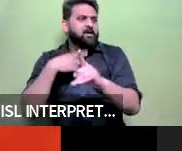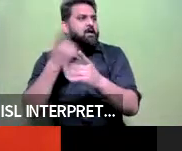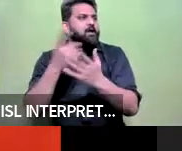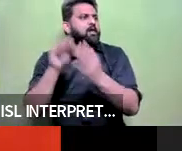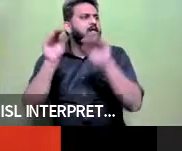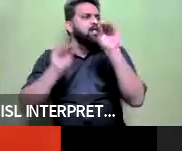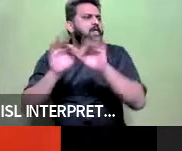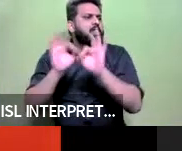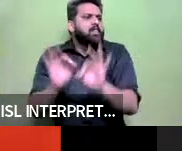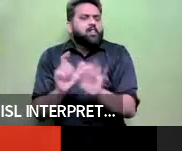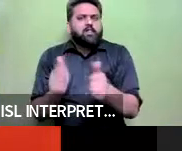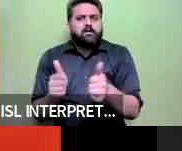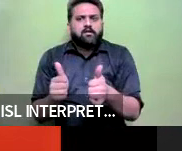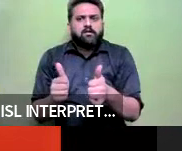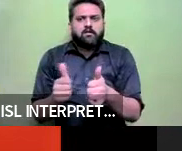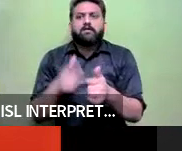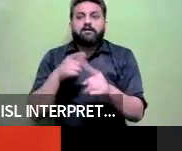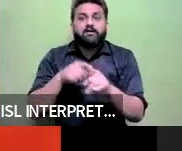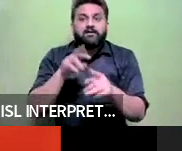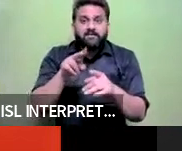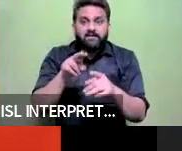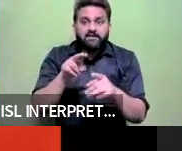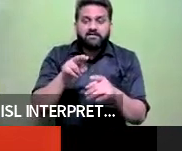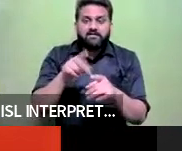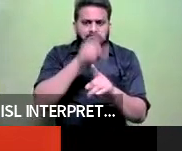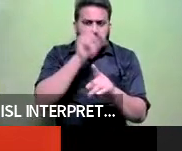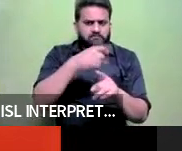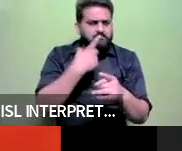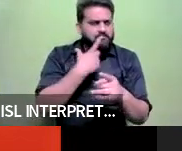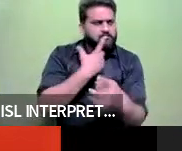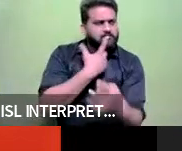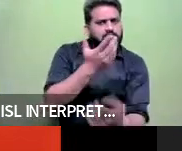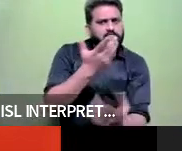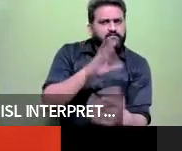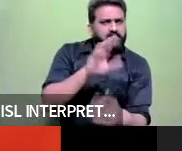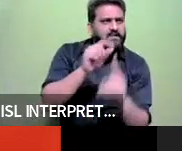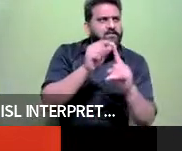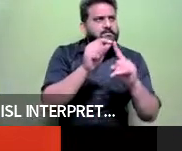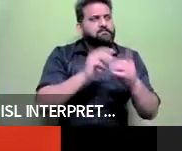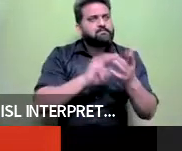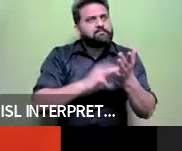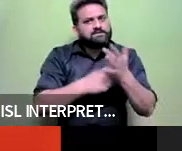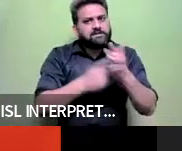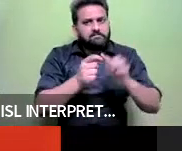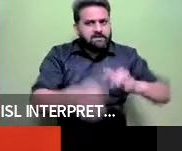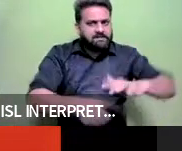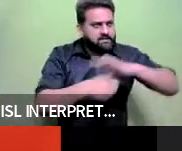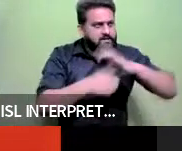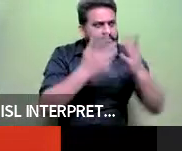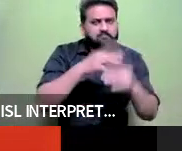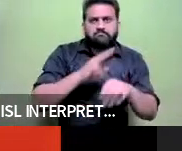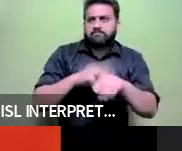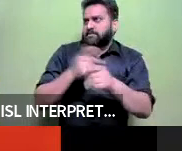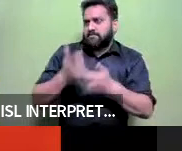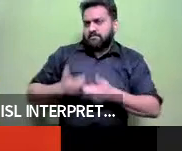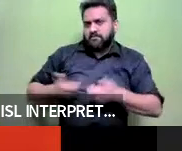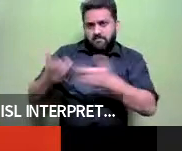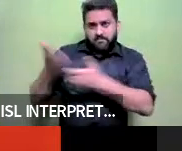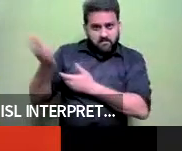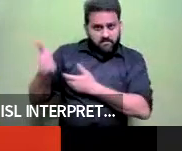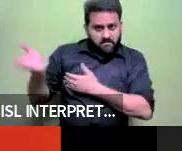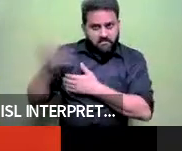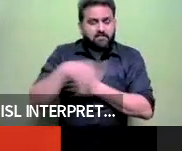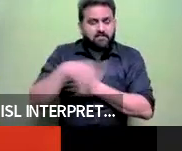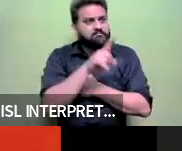then what you will do? In that case, you can say that, Mr. President and members of the tribunal, this case